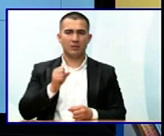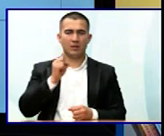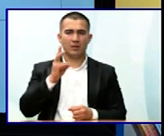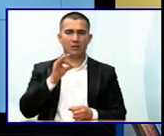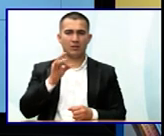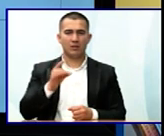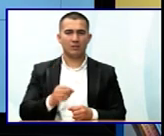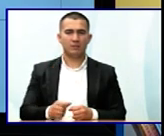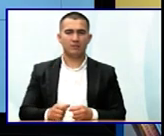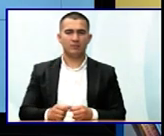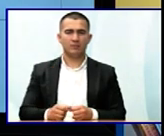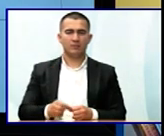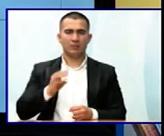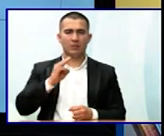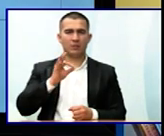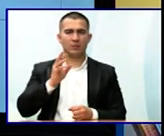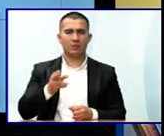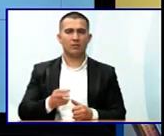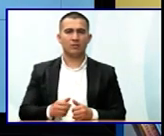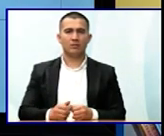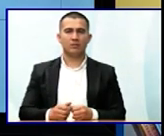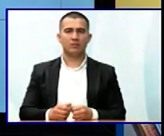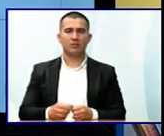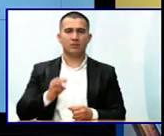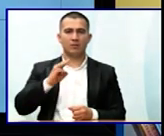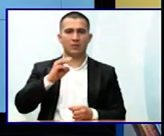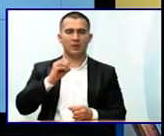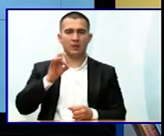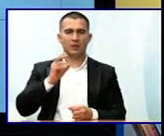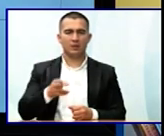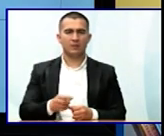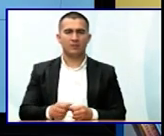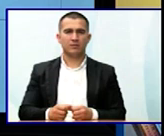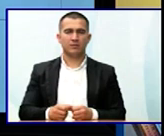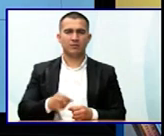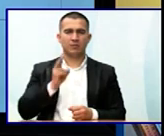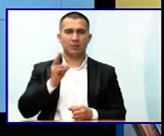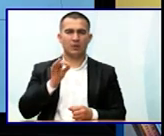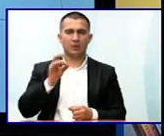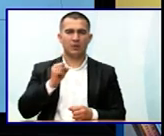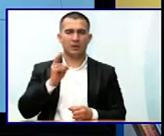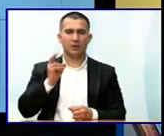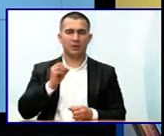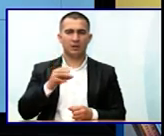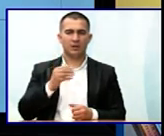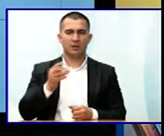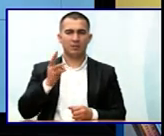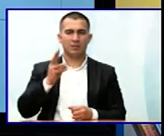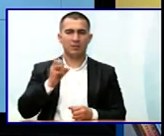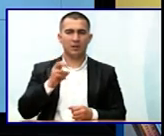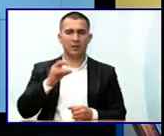anor, tok, terak, qoraqat,